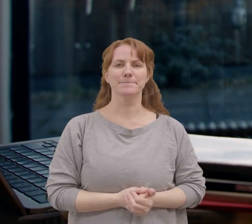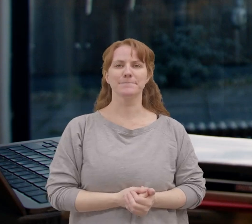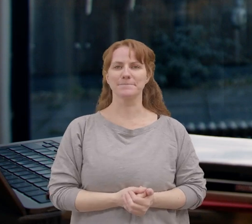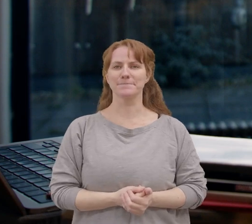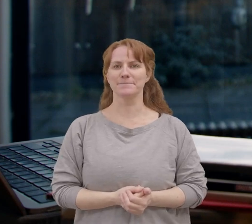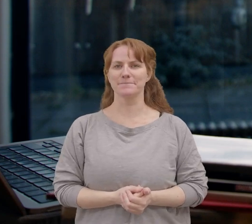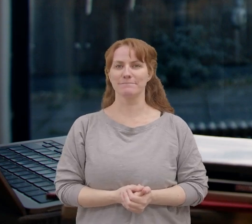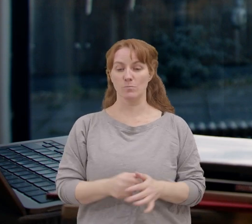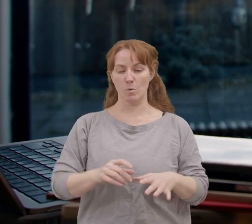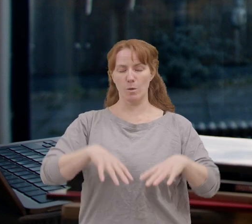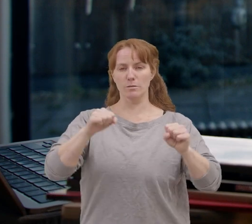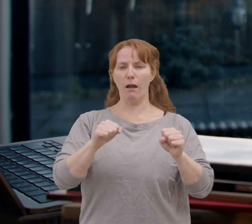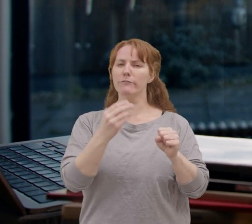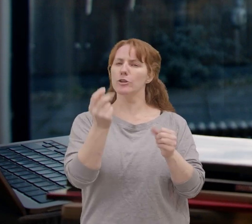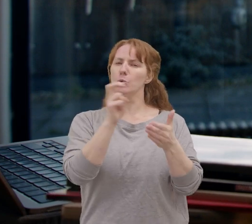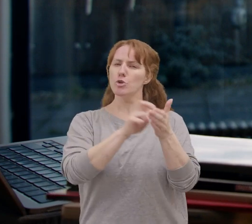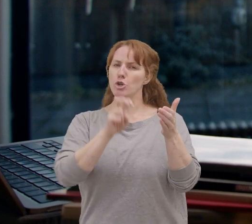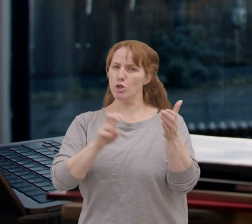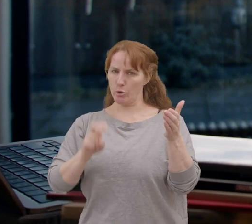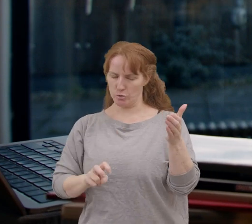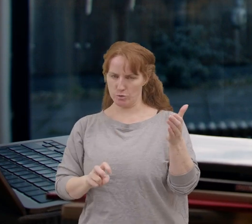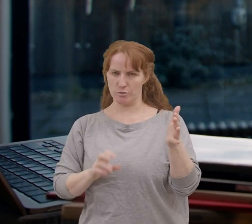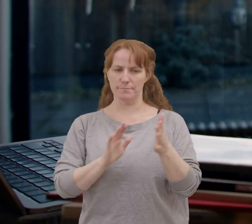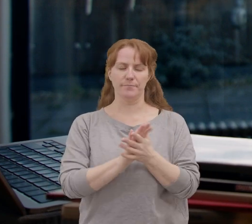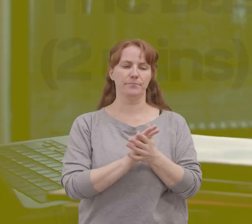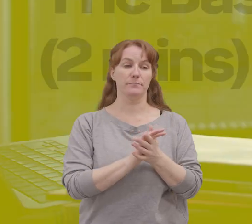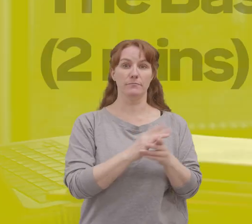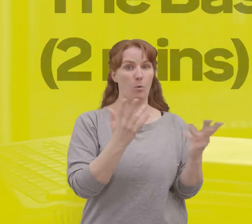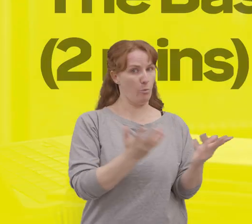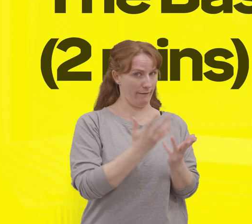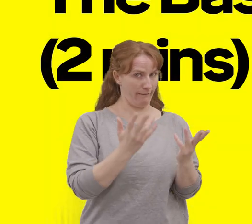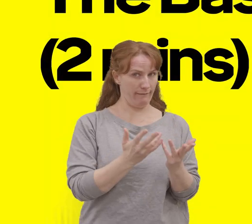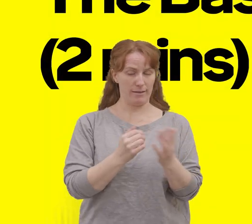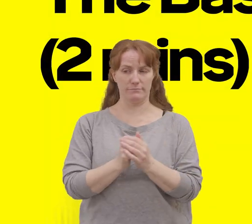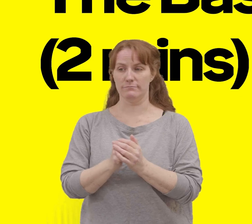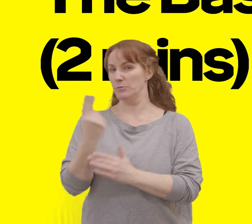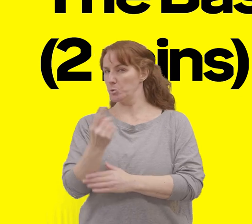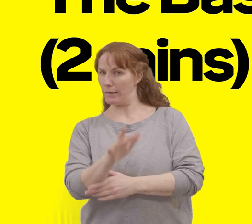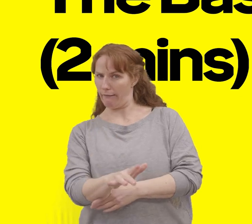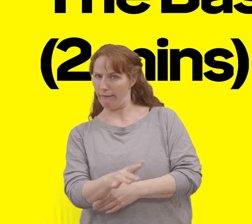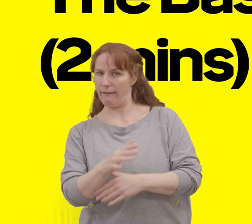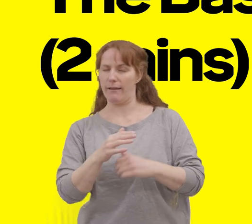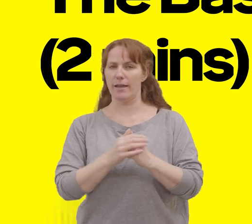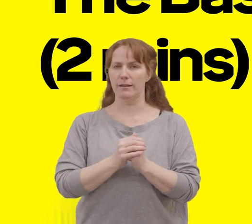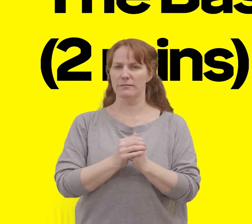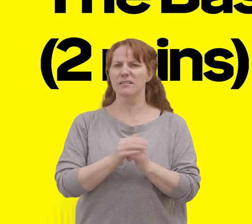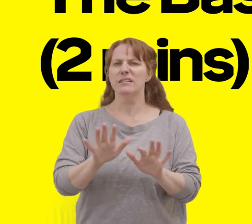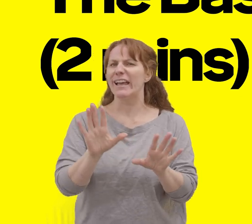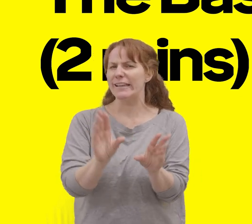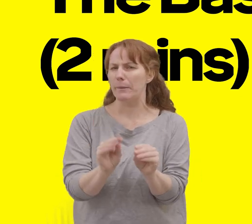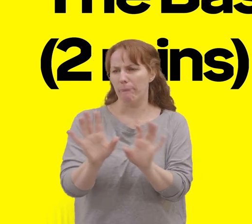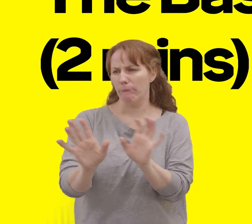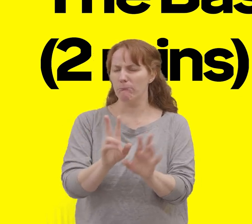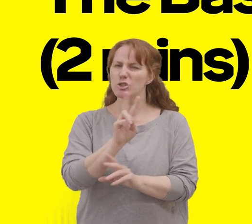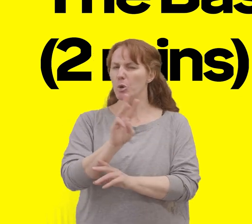doing. Start by making a few notes. I want you to write down, where is it? Who is in your scene? For now,